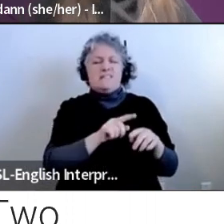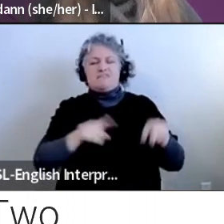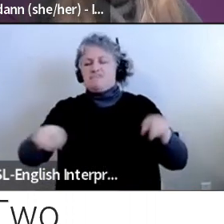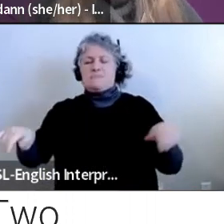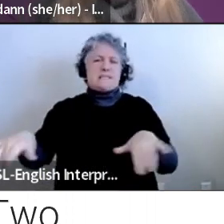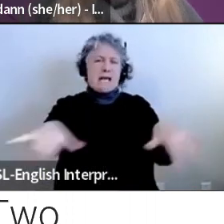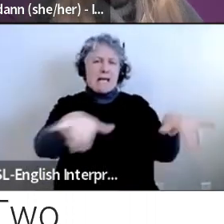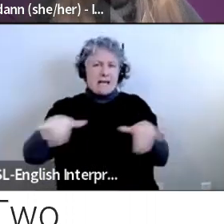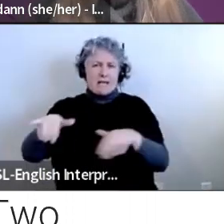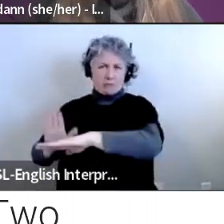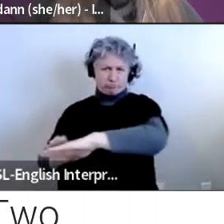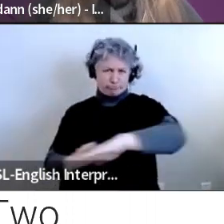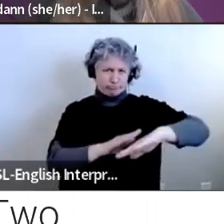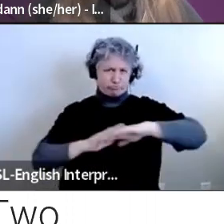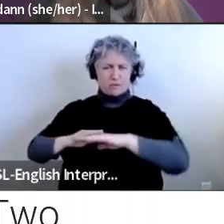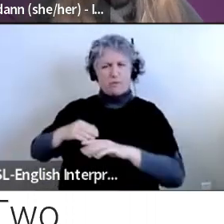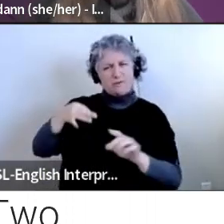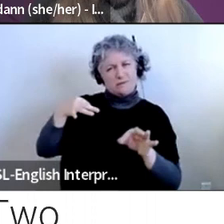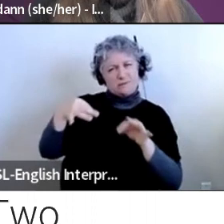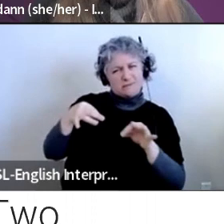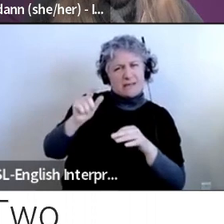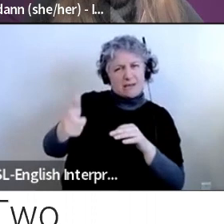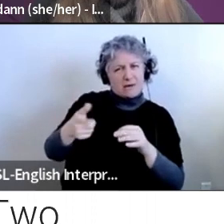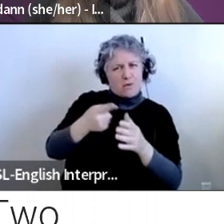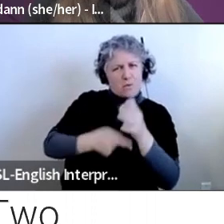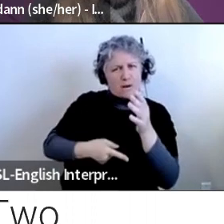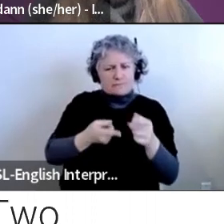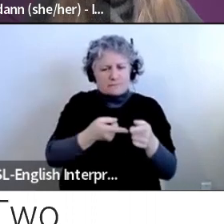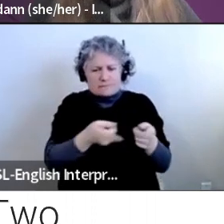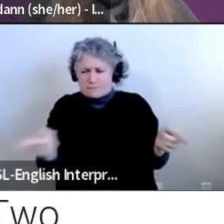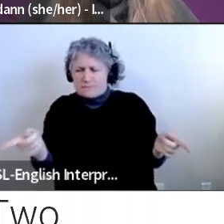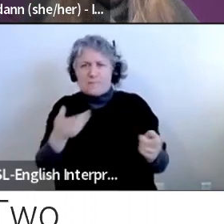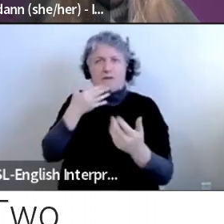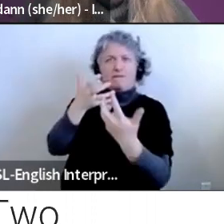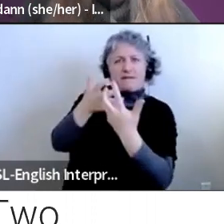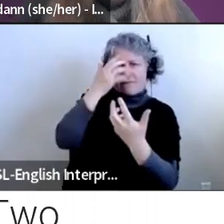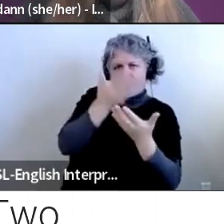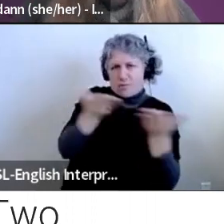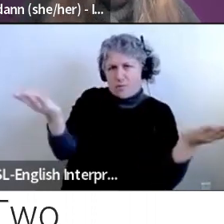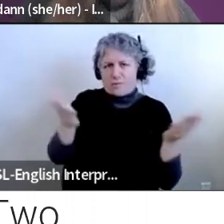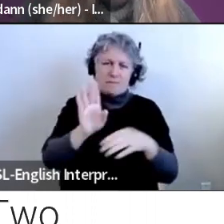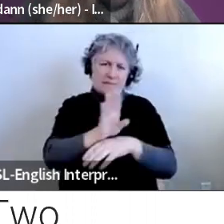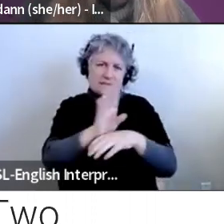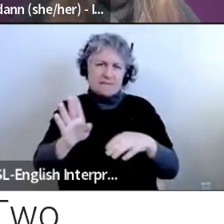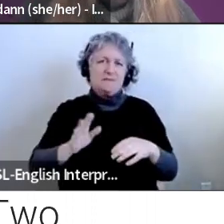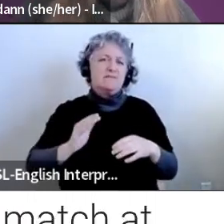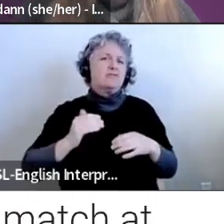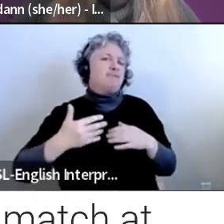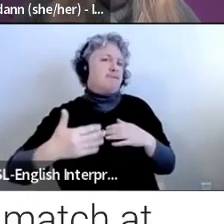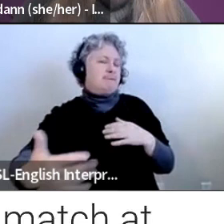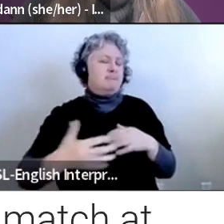And I'll talk a little bit more about the types of projects that might be a good fit for this program in the slides to come.